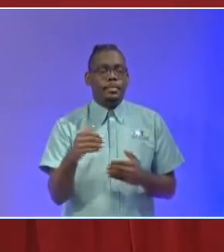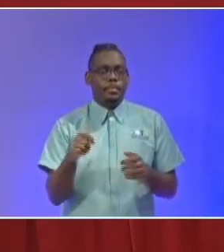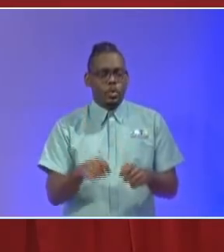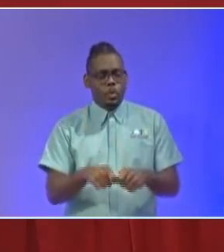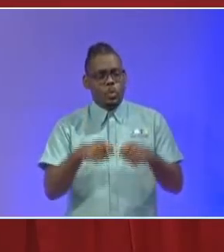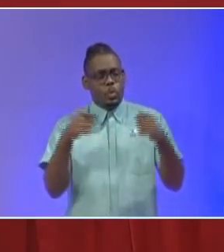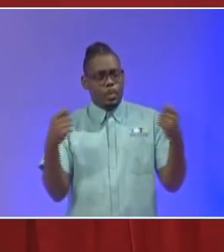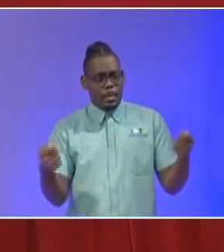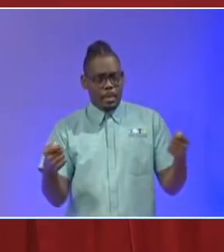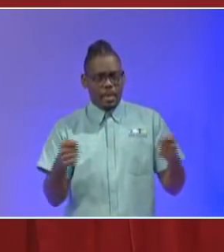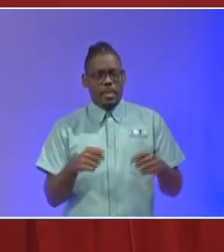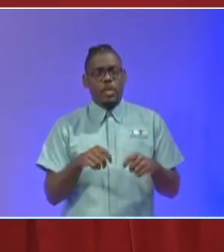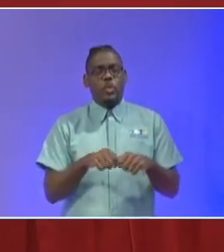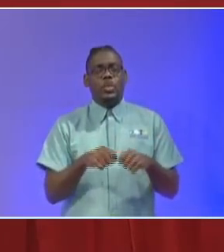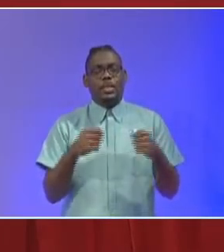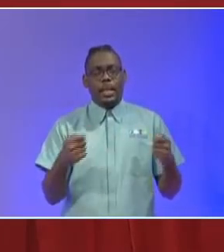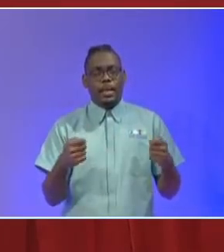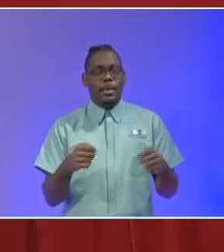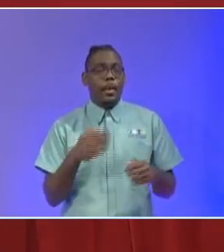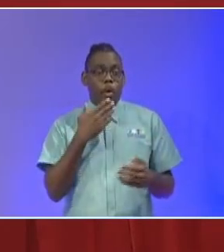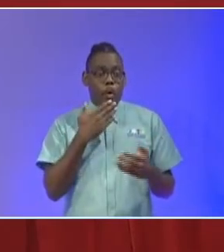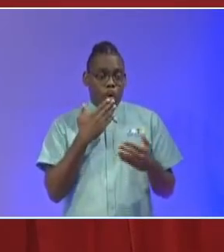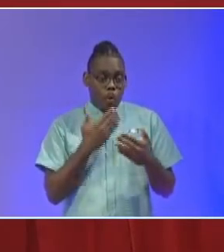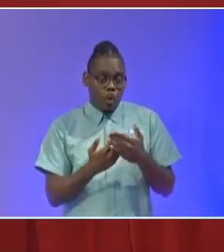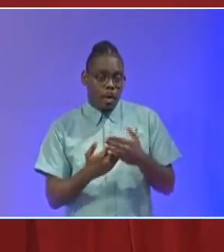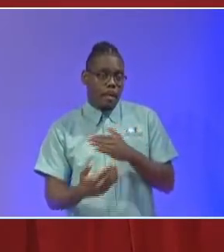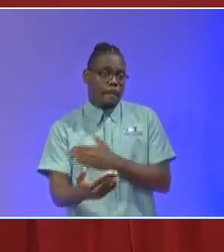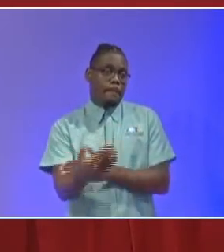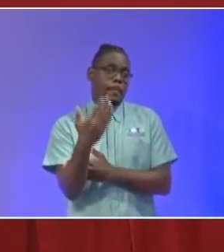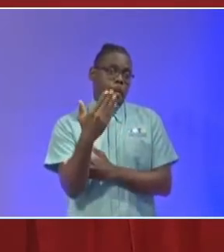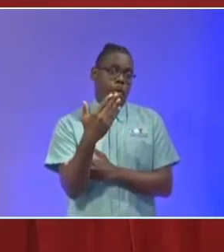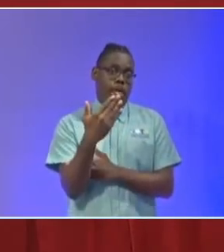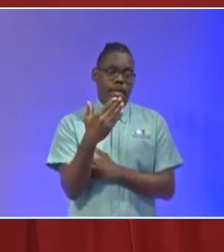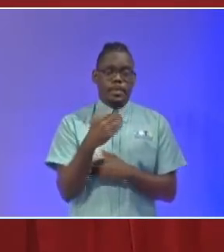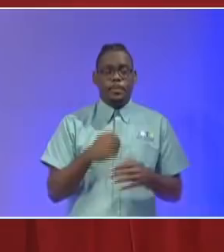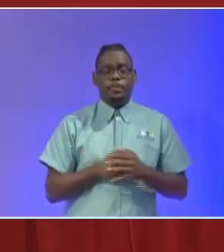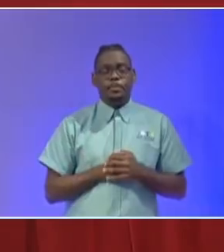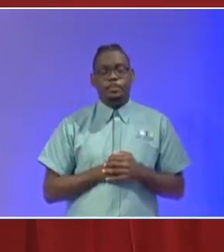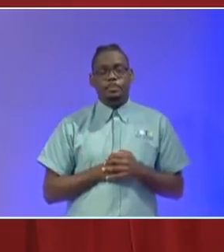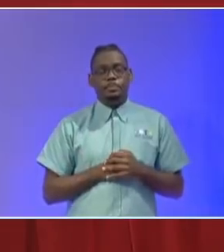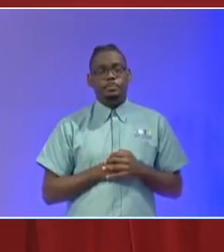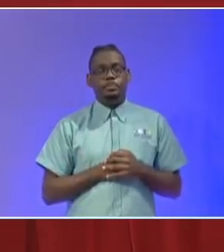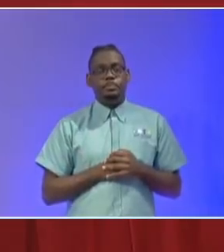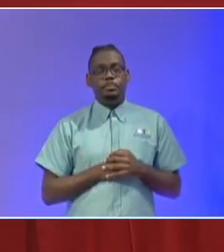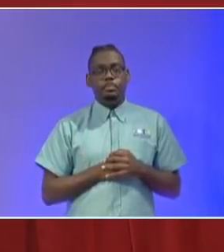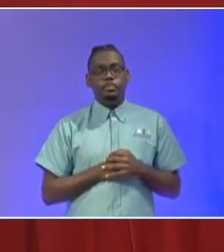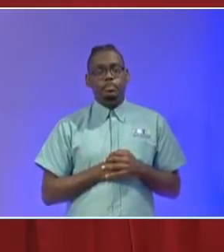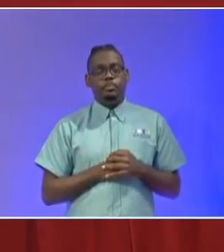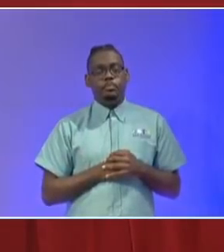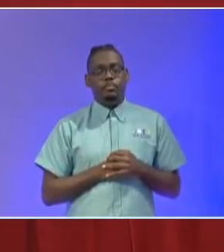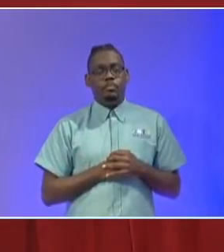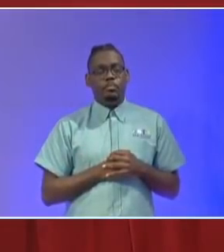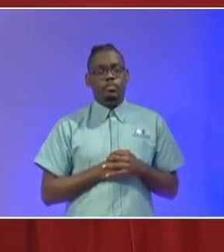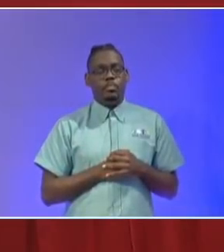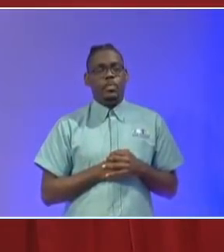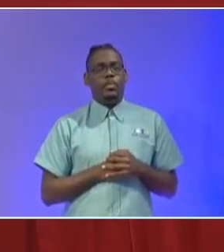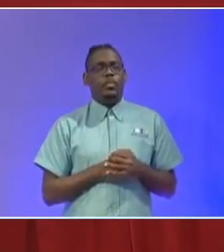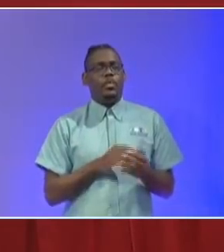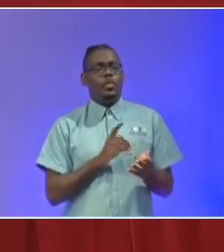Good morning, Janelle D'Souza from Newsday. Dr. Surju Singh, how are the